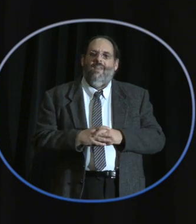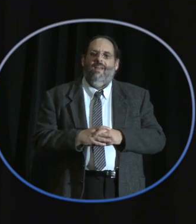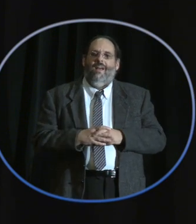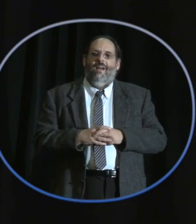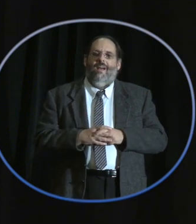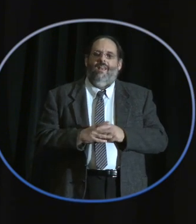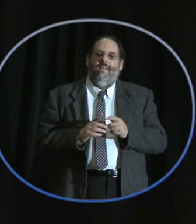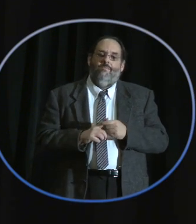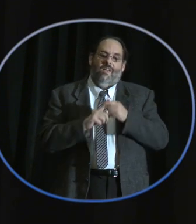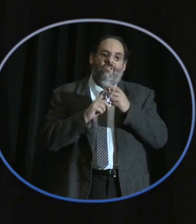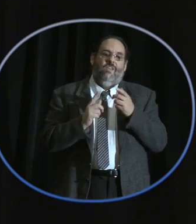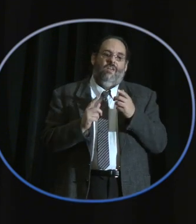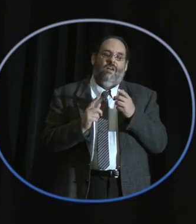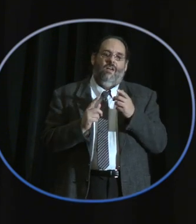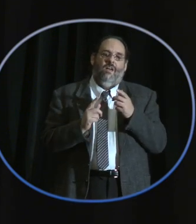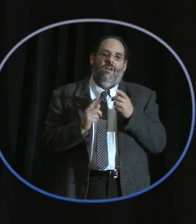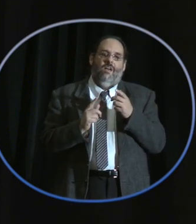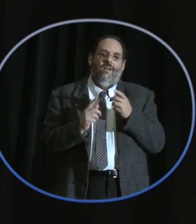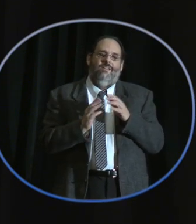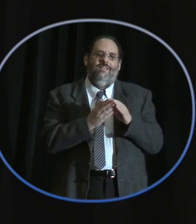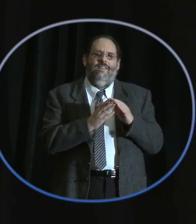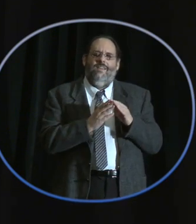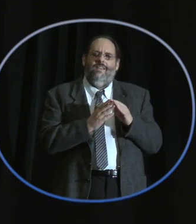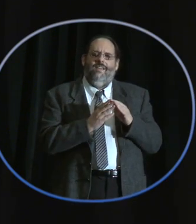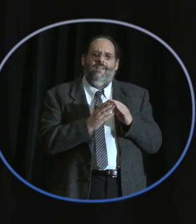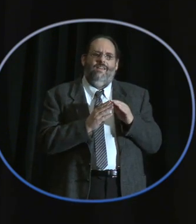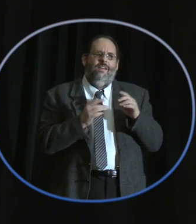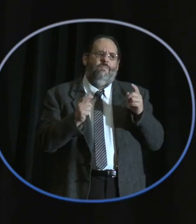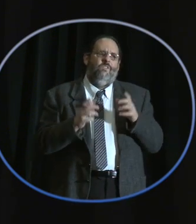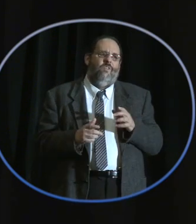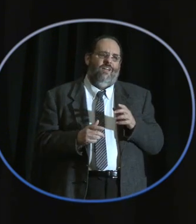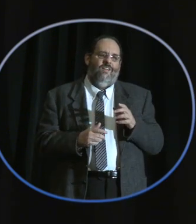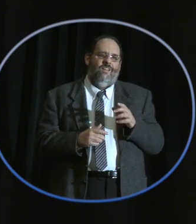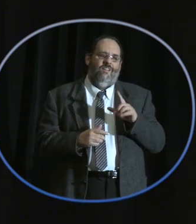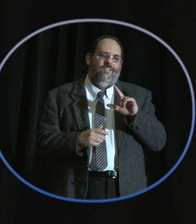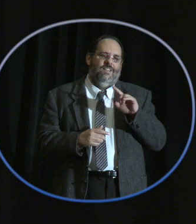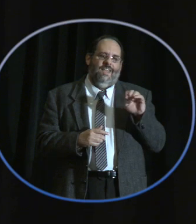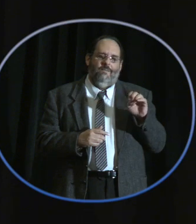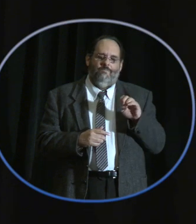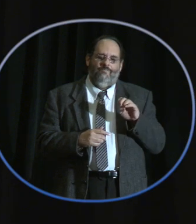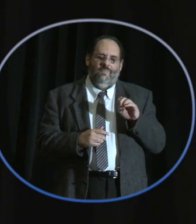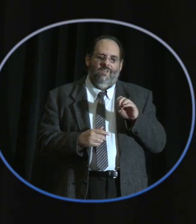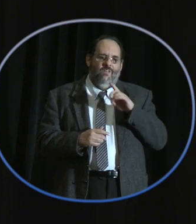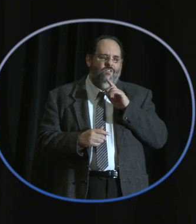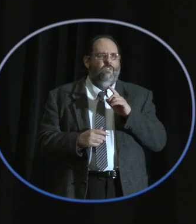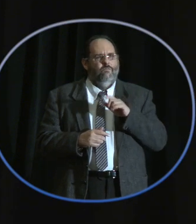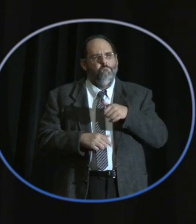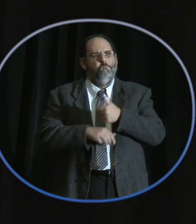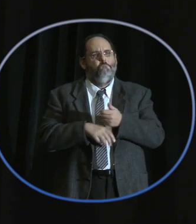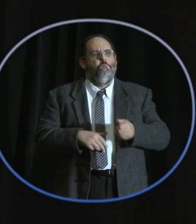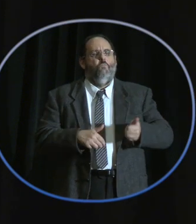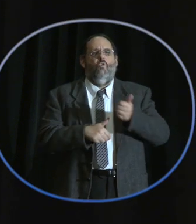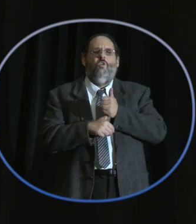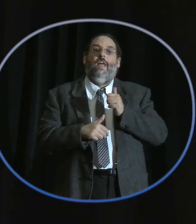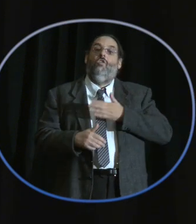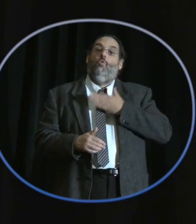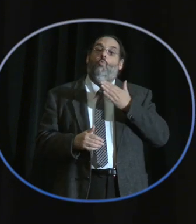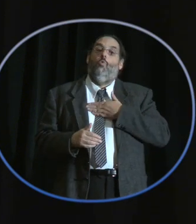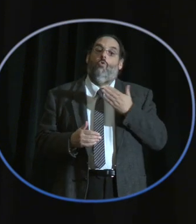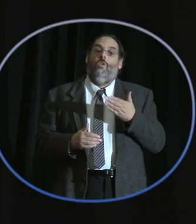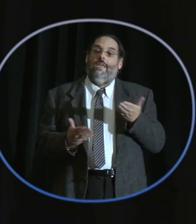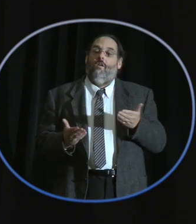And in particular, Faith, City Administrator Leach has prioritized our youth and